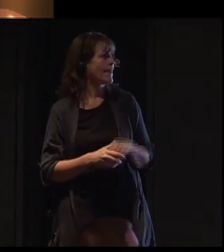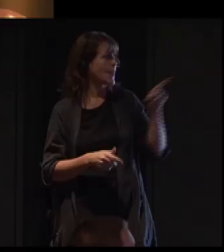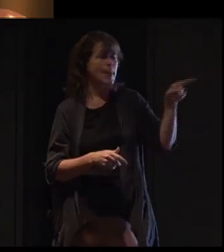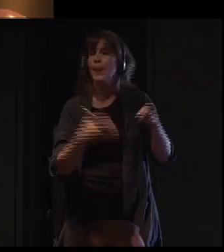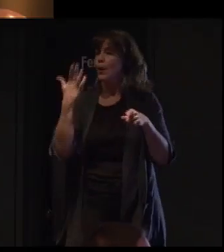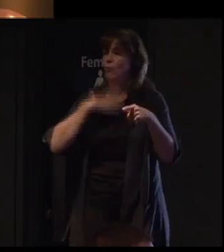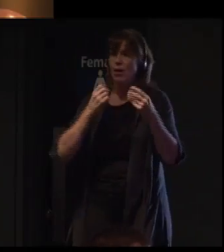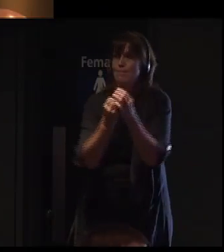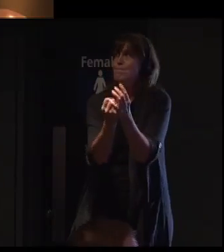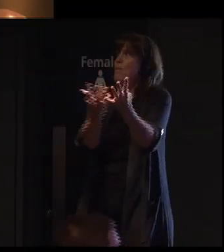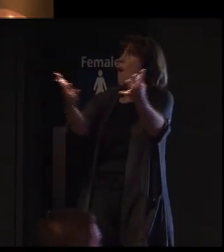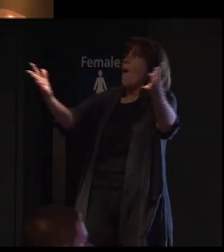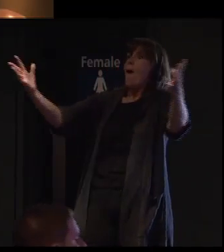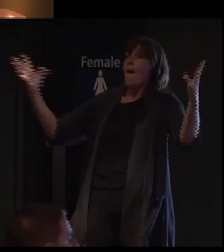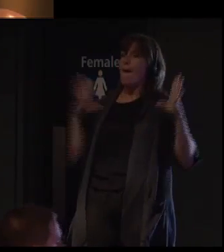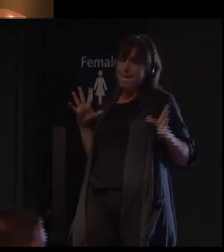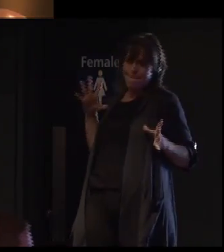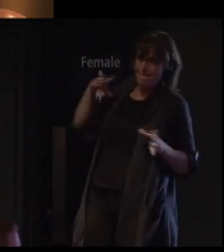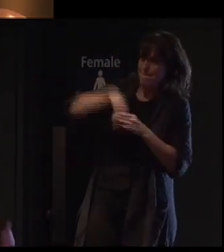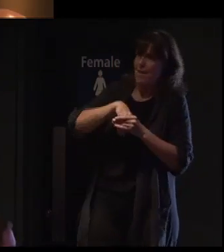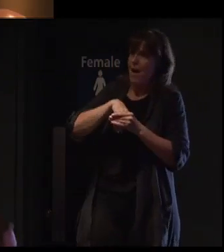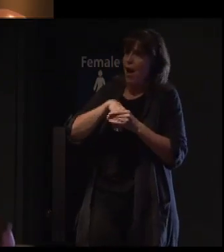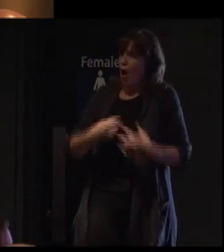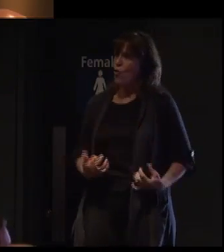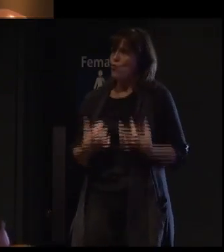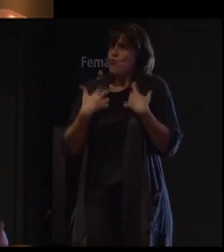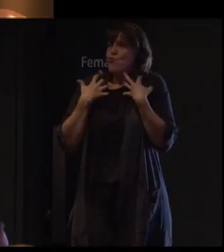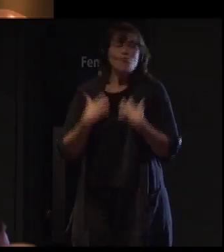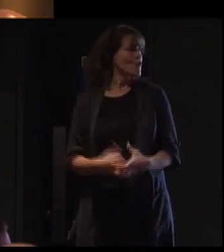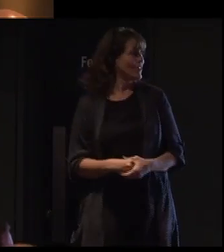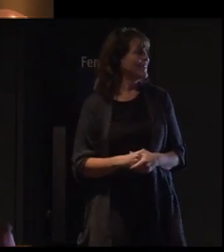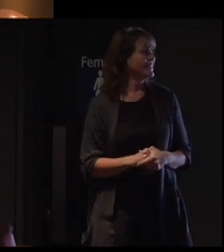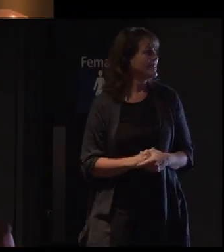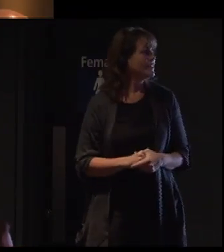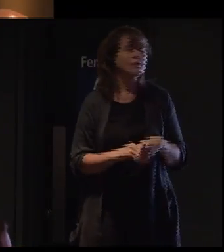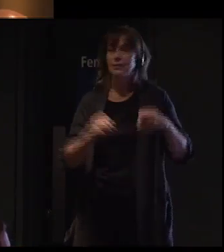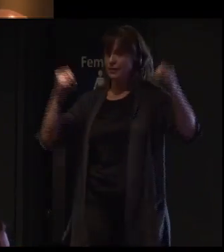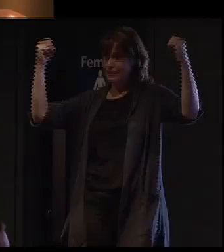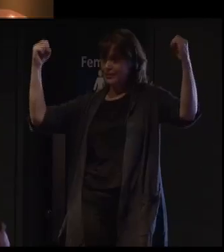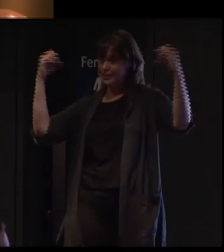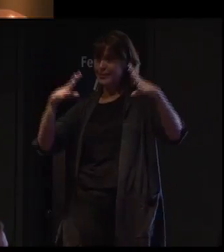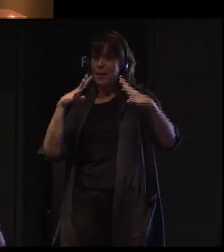3D, to be part of the experience. Now, for organizers of matches,